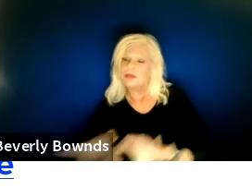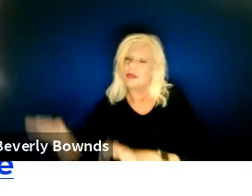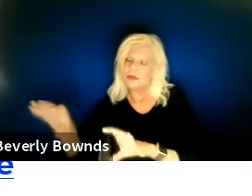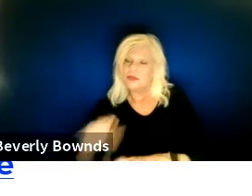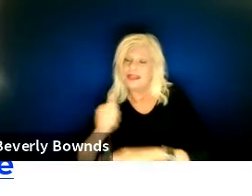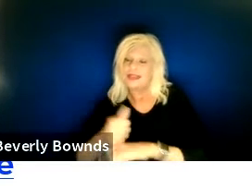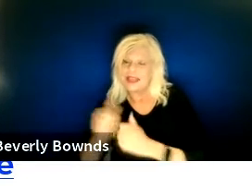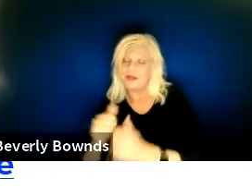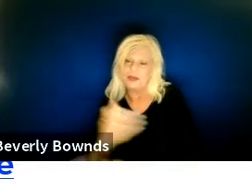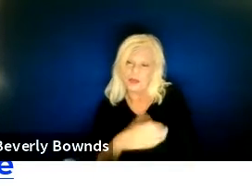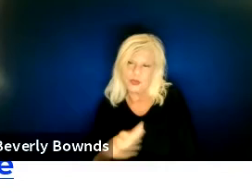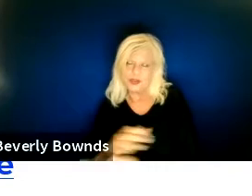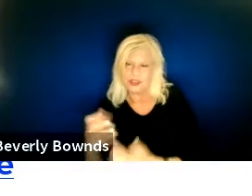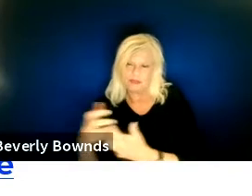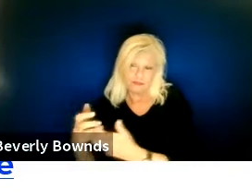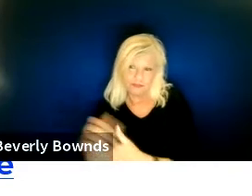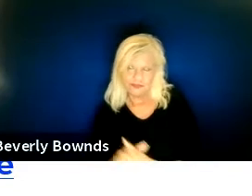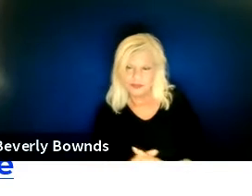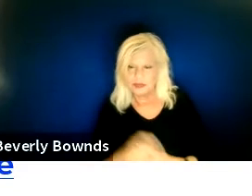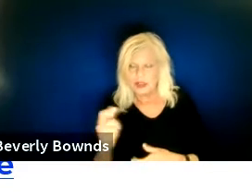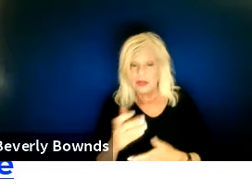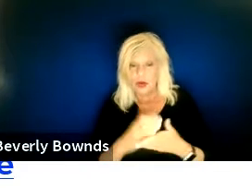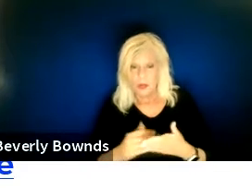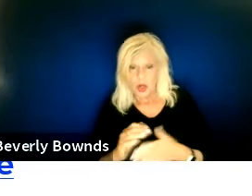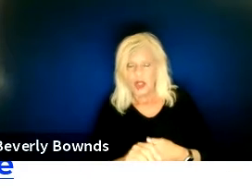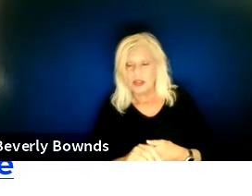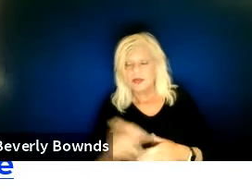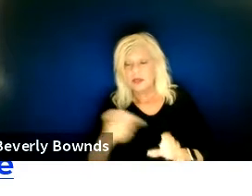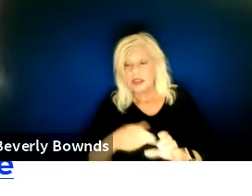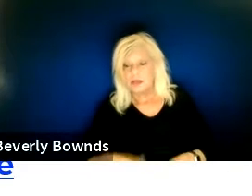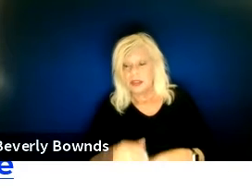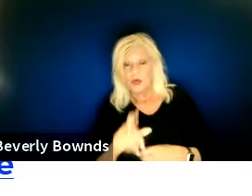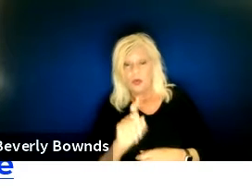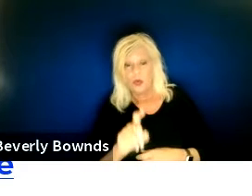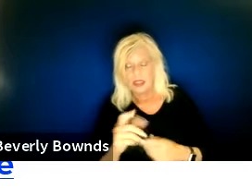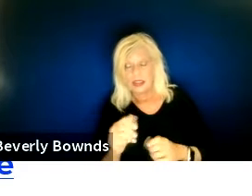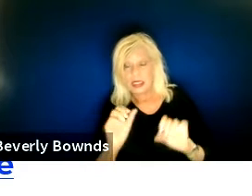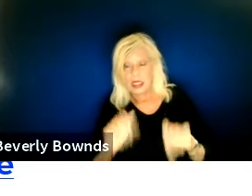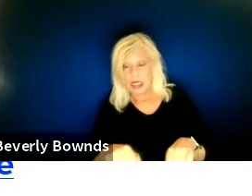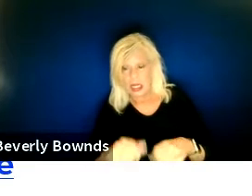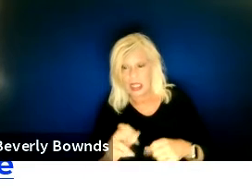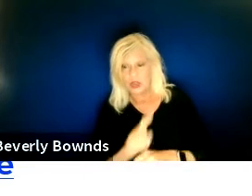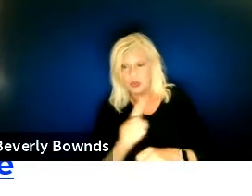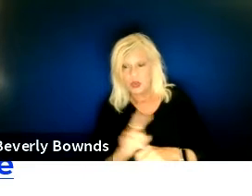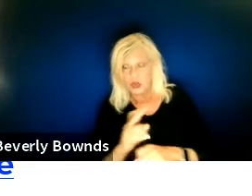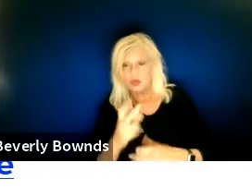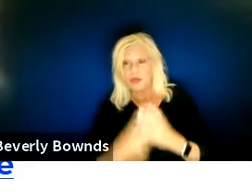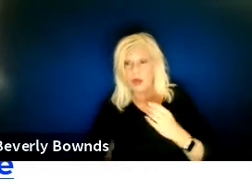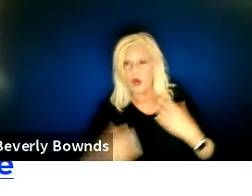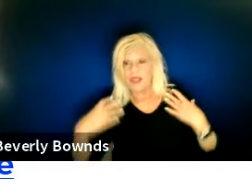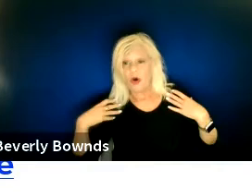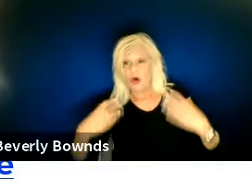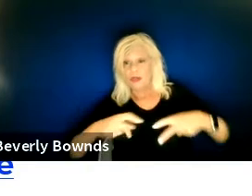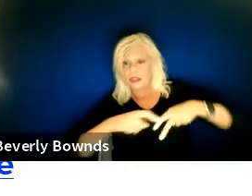Both programs are adapted into 3 versions for participants who are 1, able to use both arms and legs to